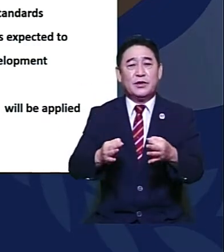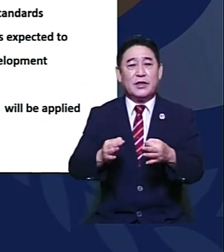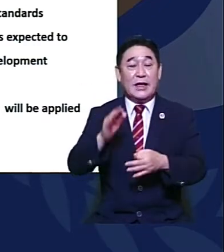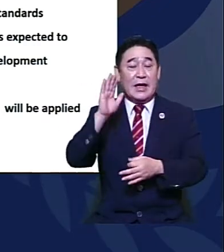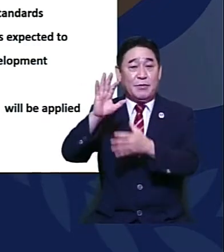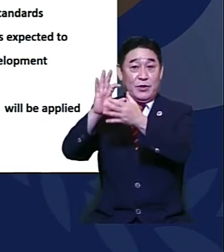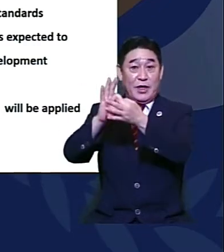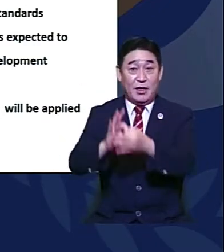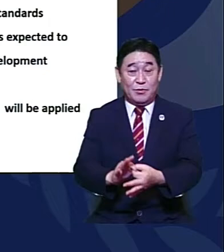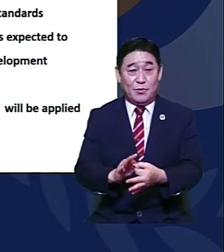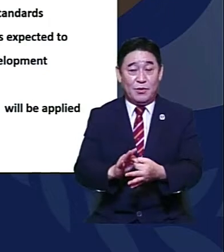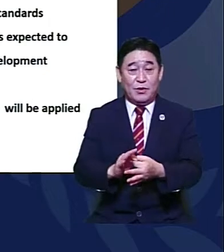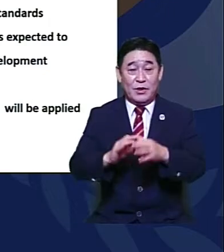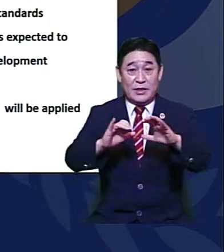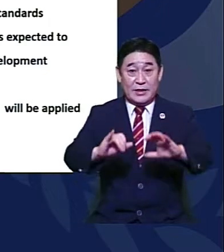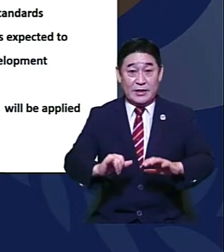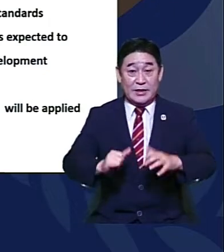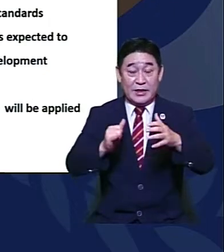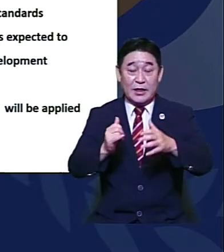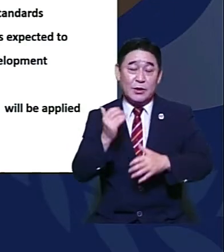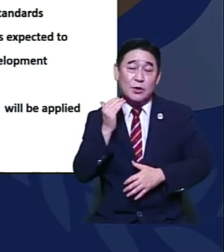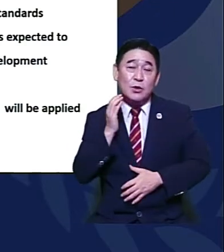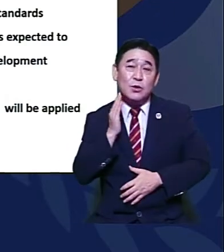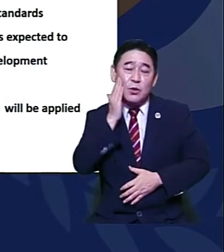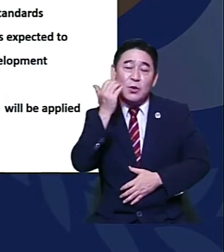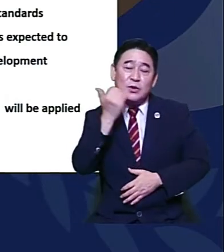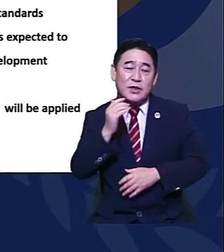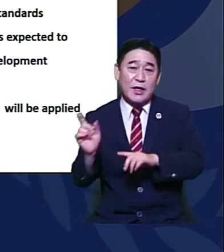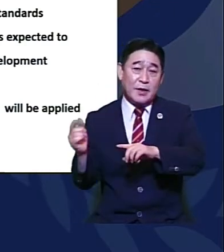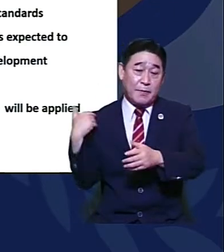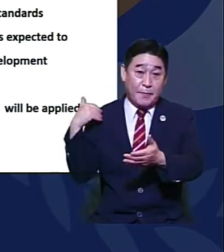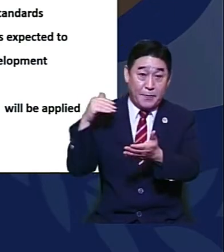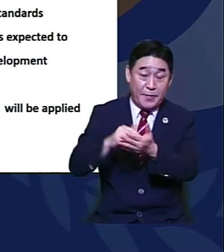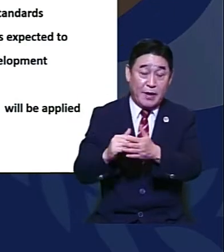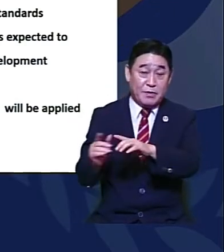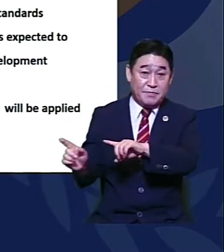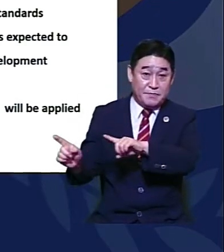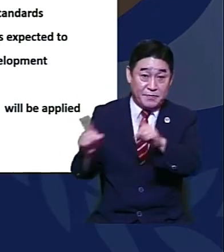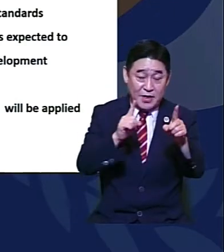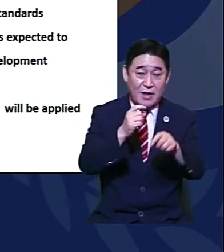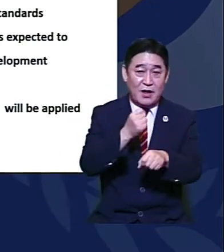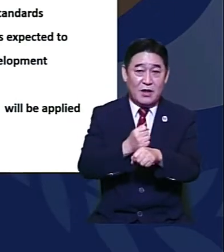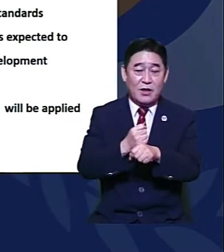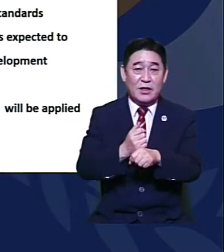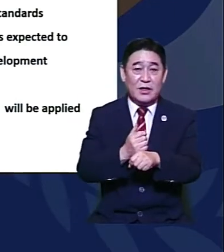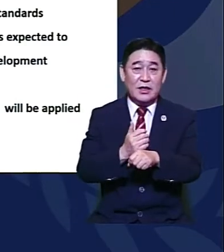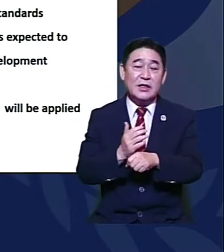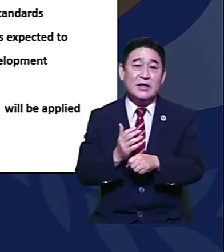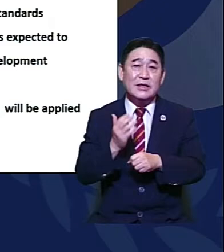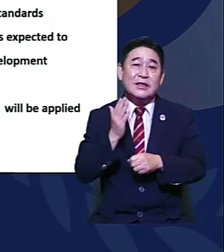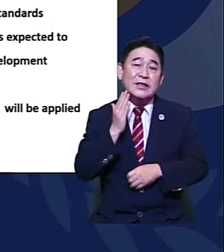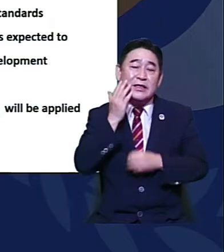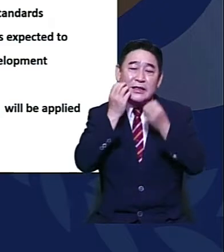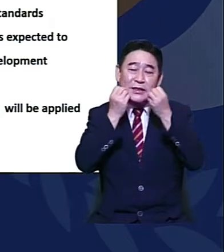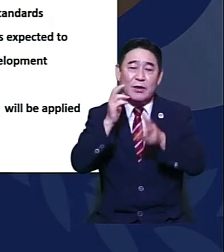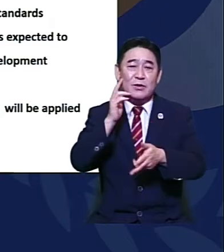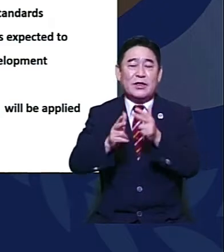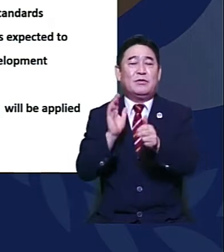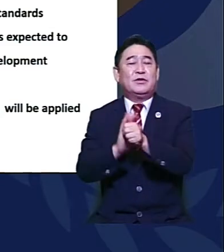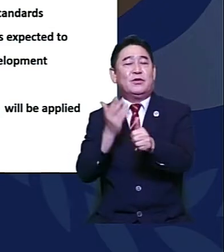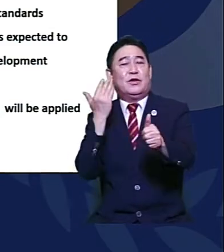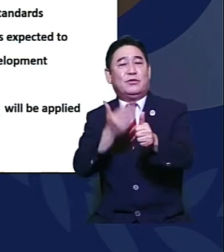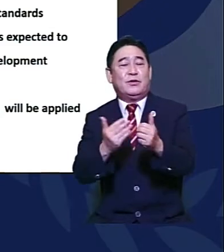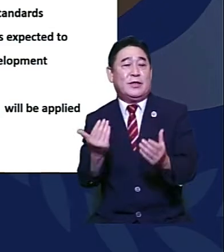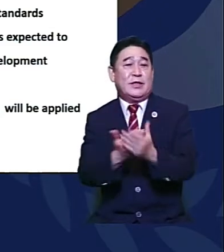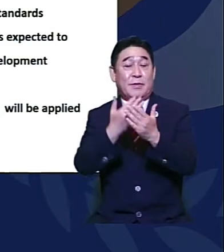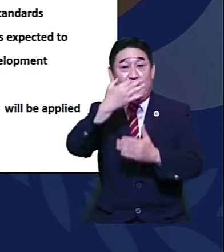to global green recovery and further enhance development effectiveness. With